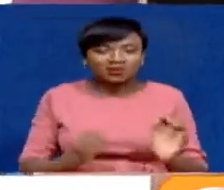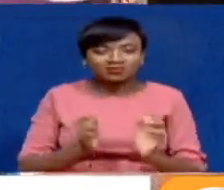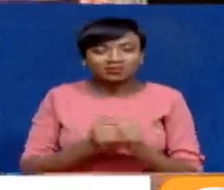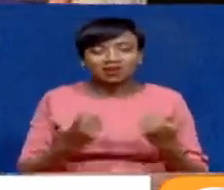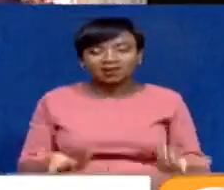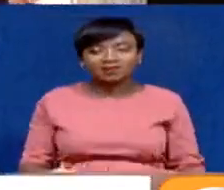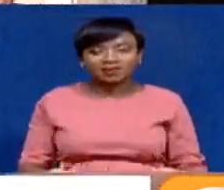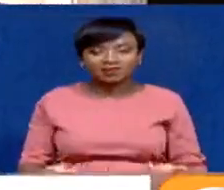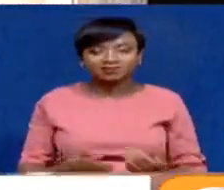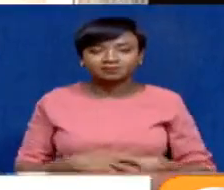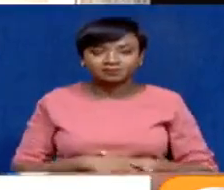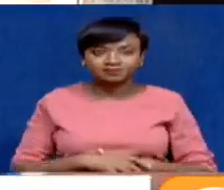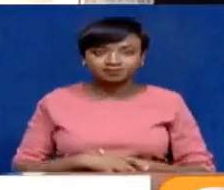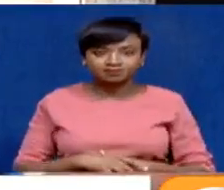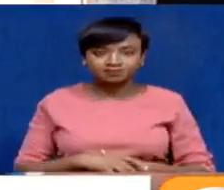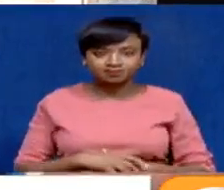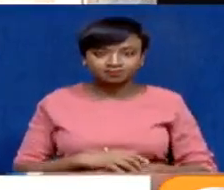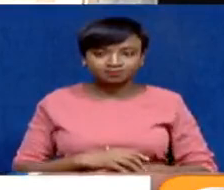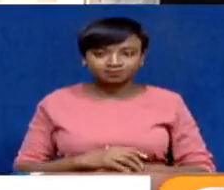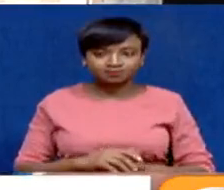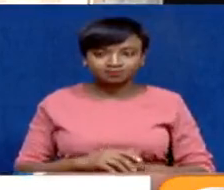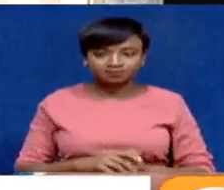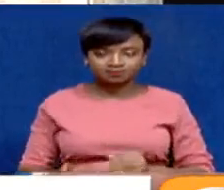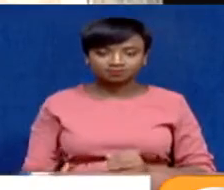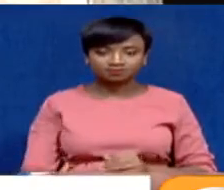kijana. Ni jambo la unyama.